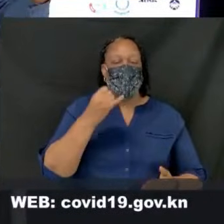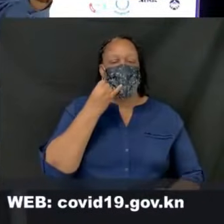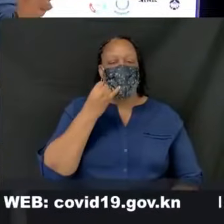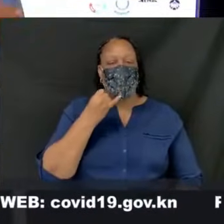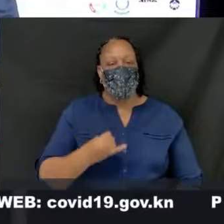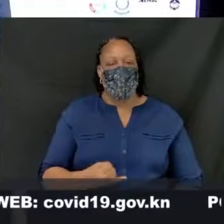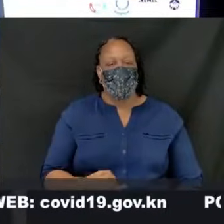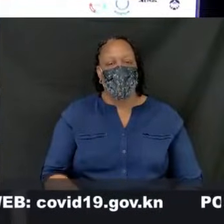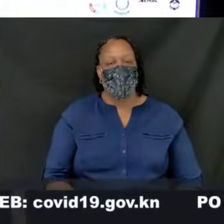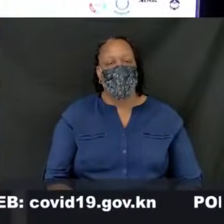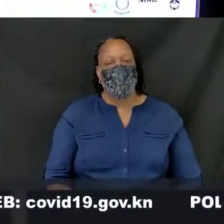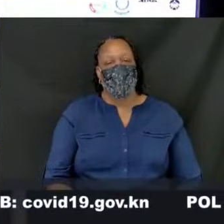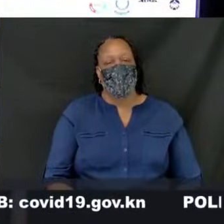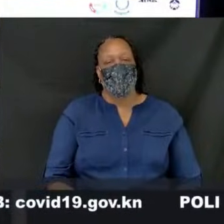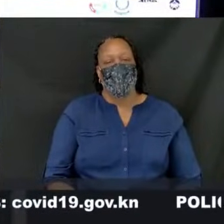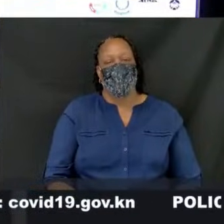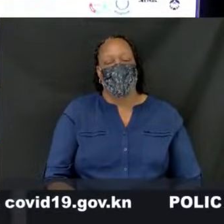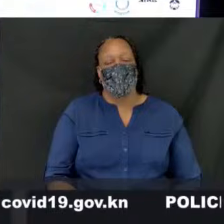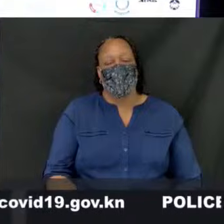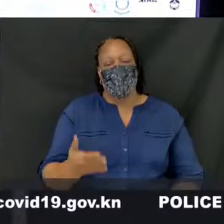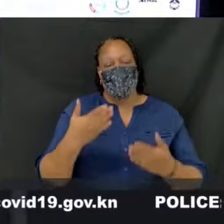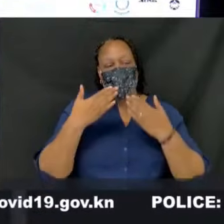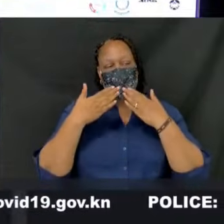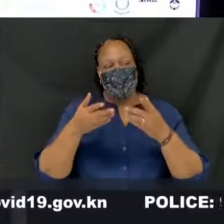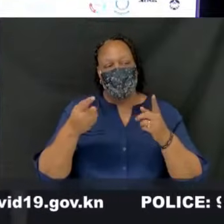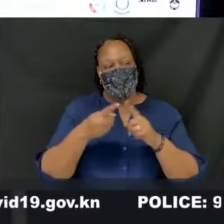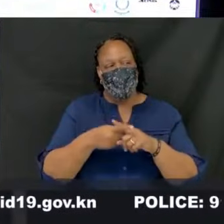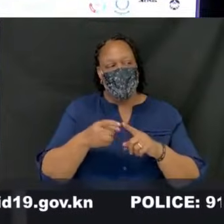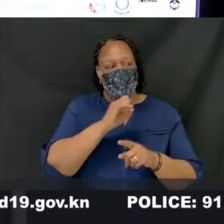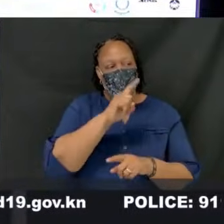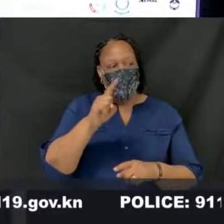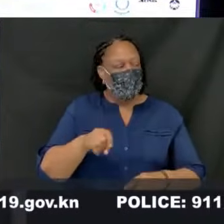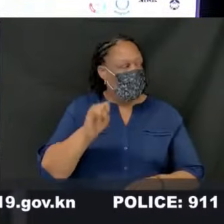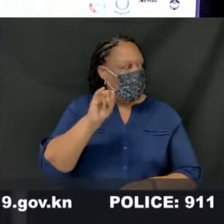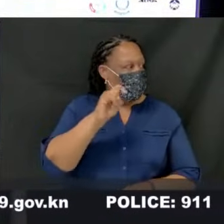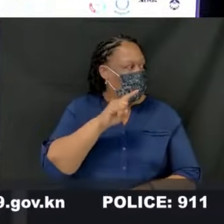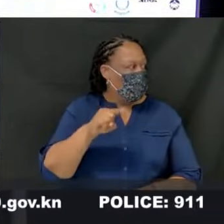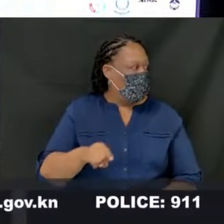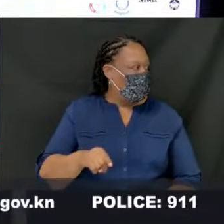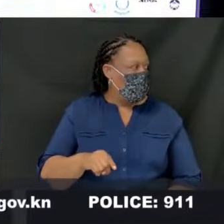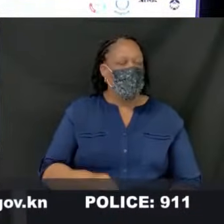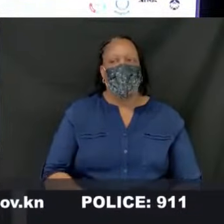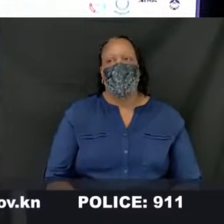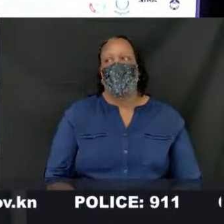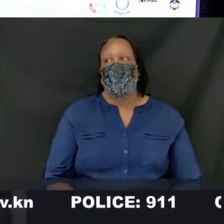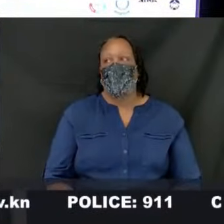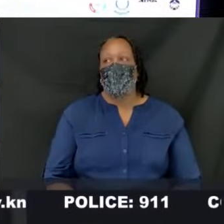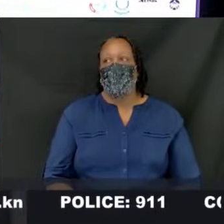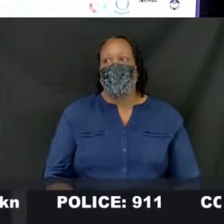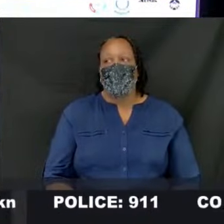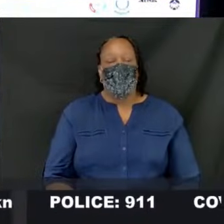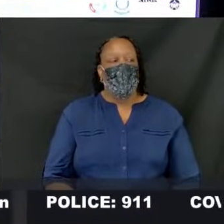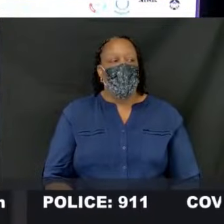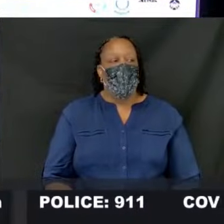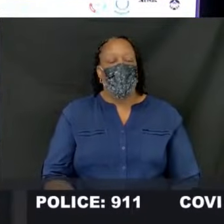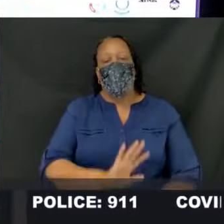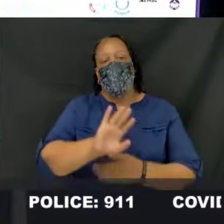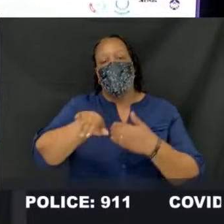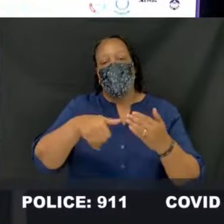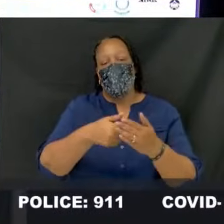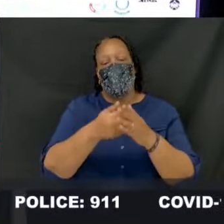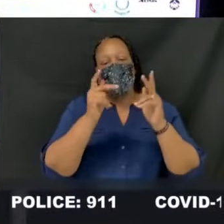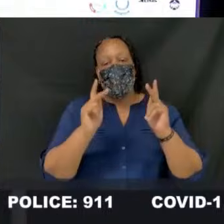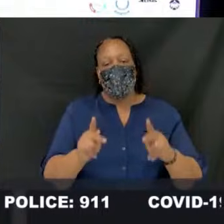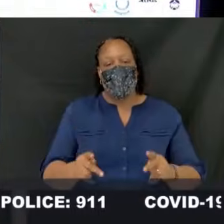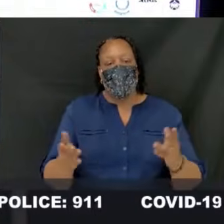We thank ZIZ for their service. We thank all here at NEMA and all